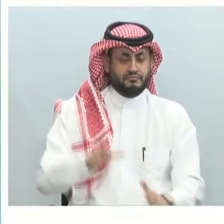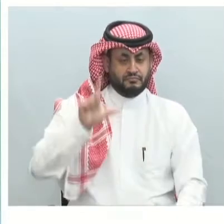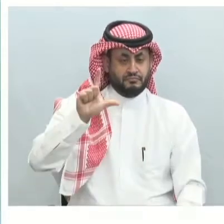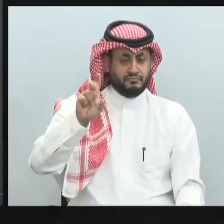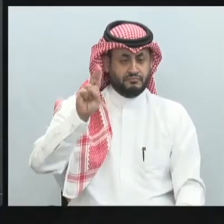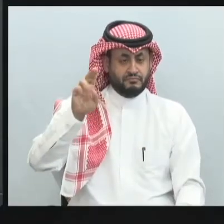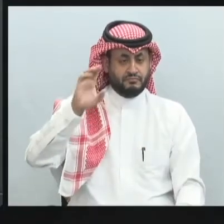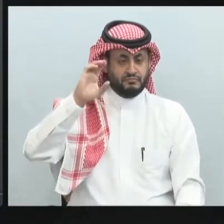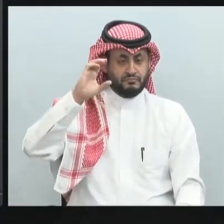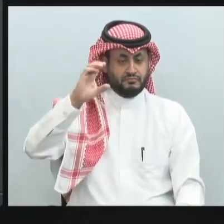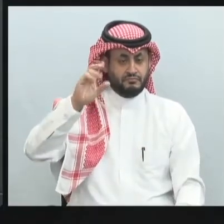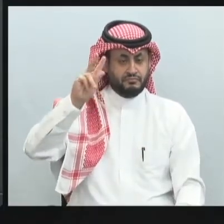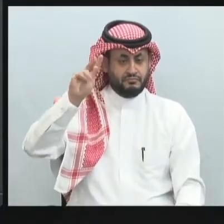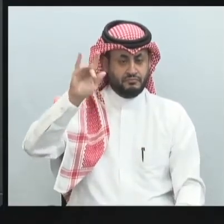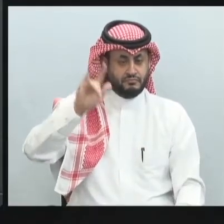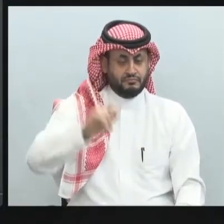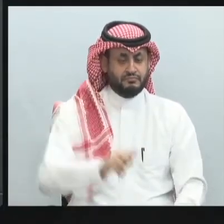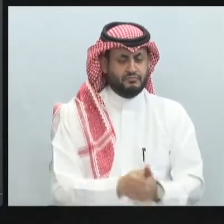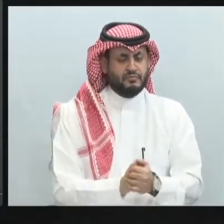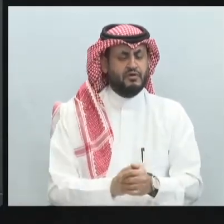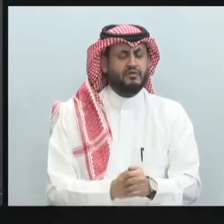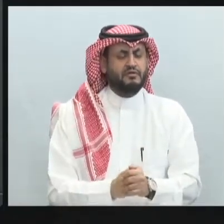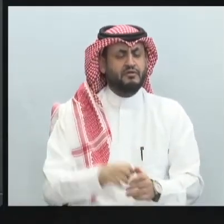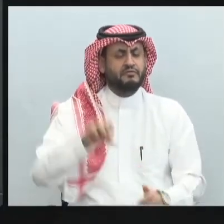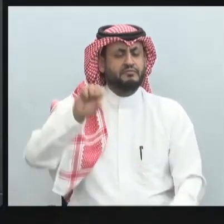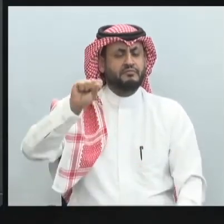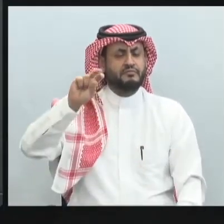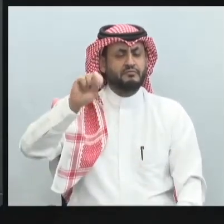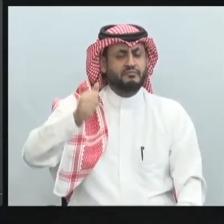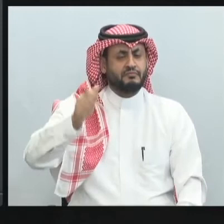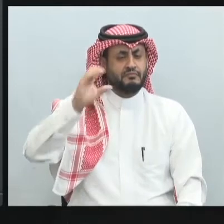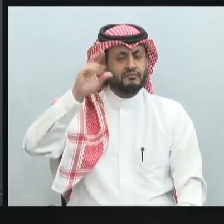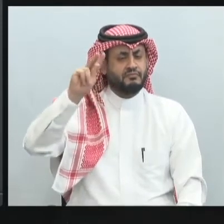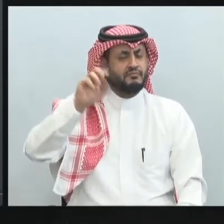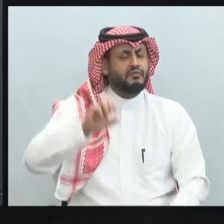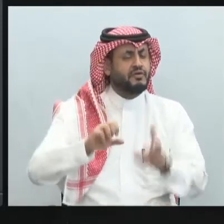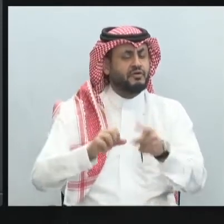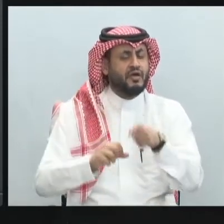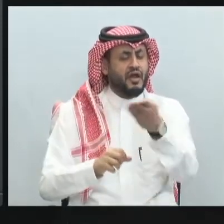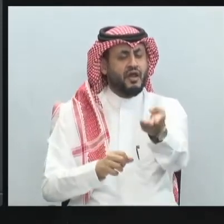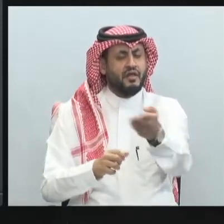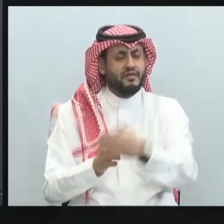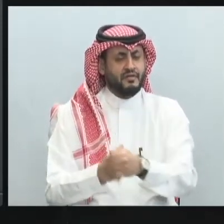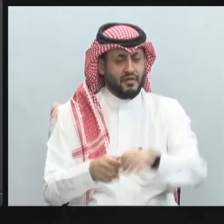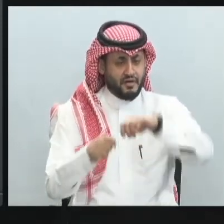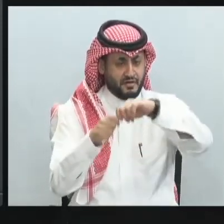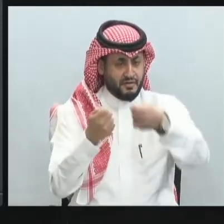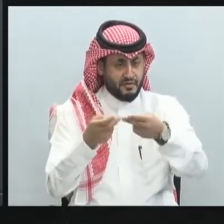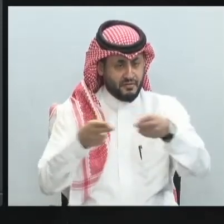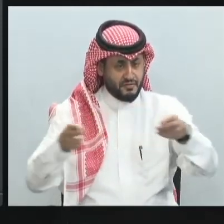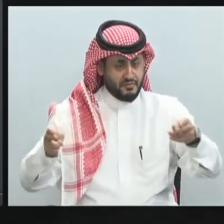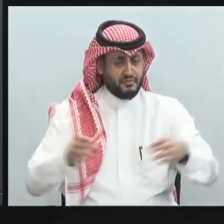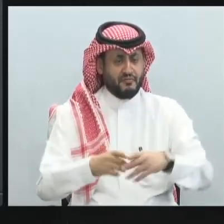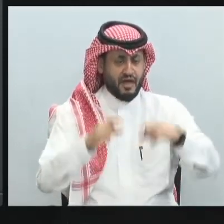Lucky you. Okay, do you remember what is snacks? What does it mean? Yes, those are snacks. Like what? Like